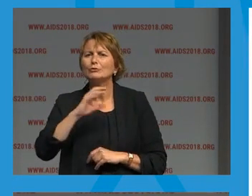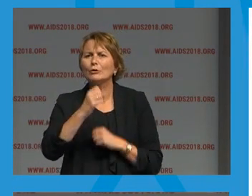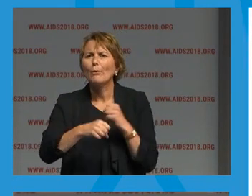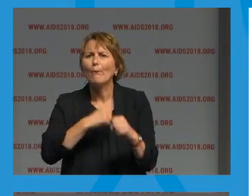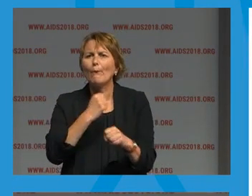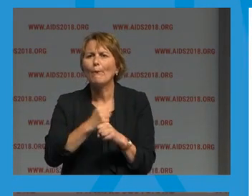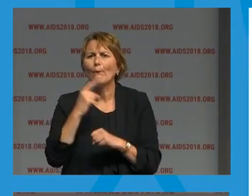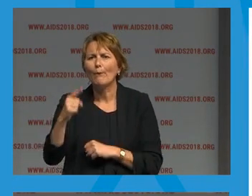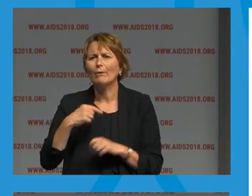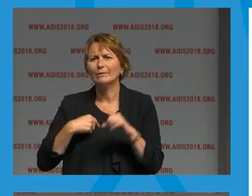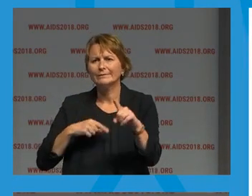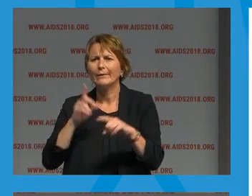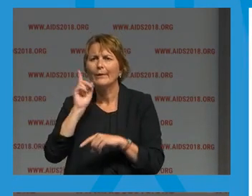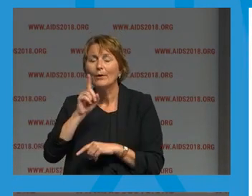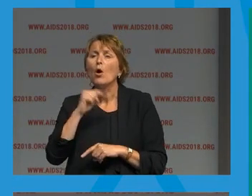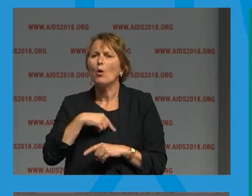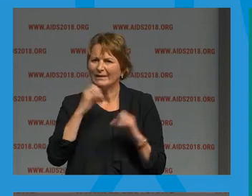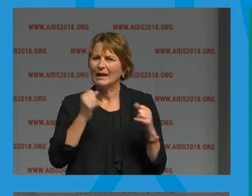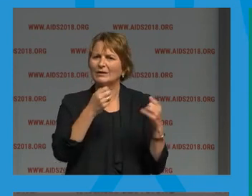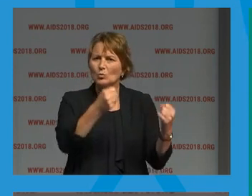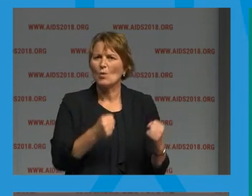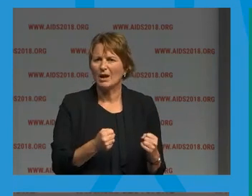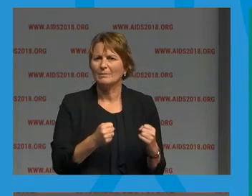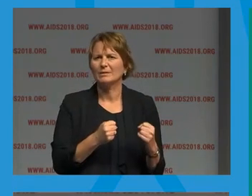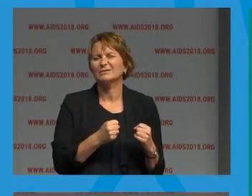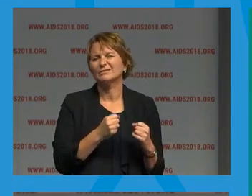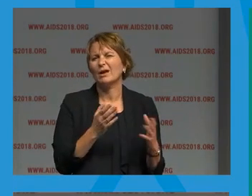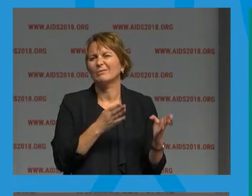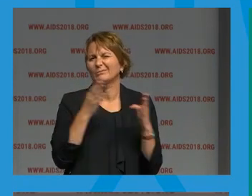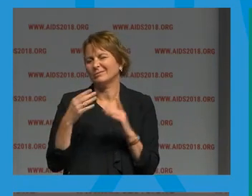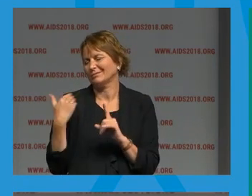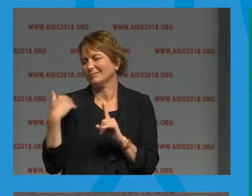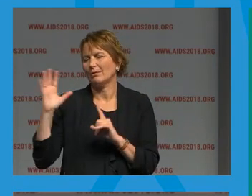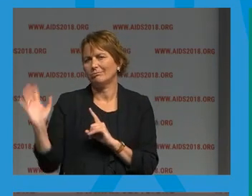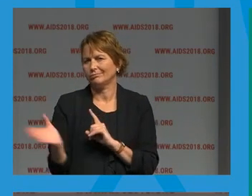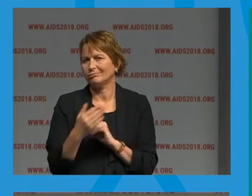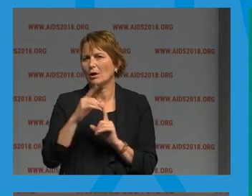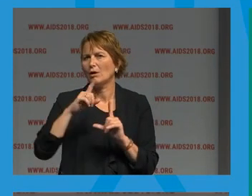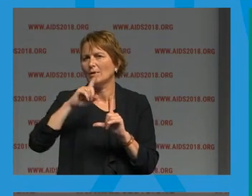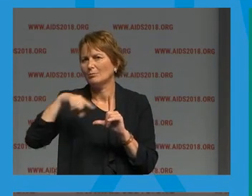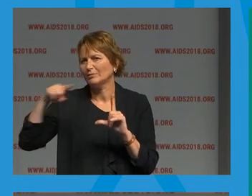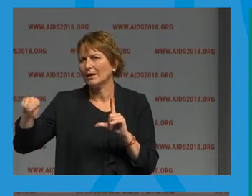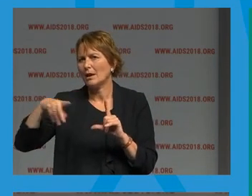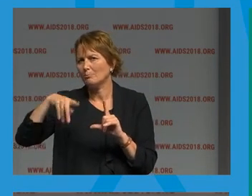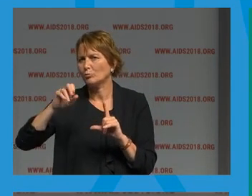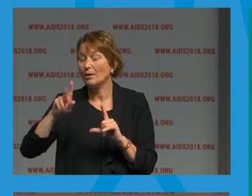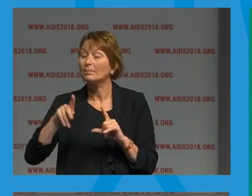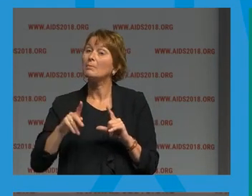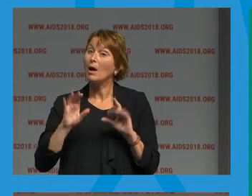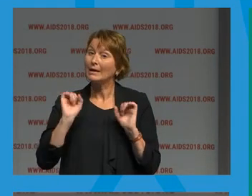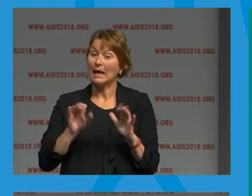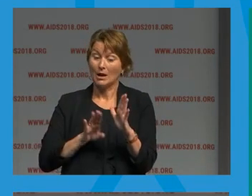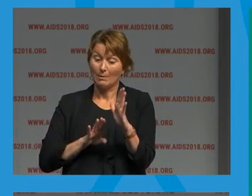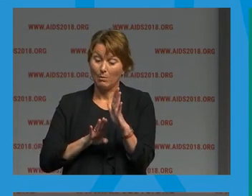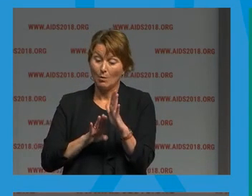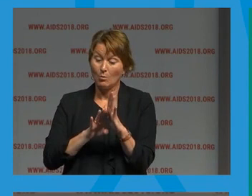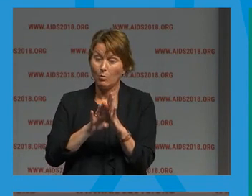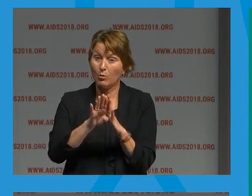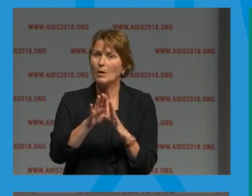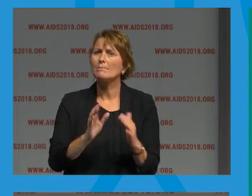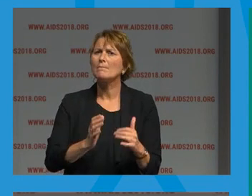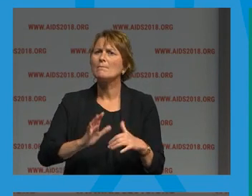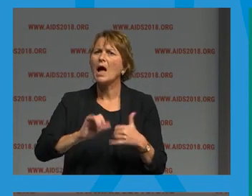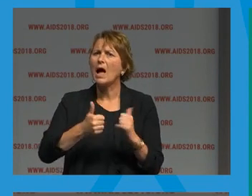of our PrEP data. I won't go through all of that. Progress is possible, and it's been demonstrated by using the best science